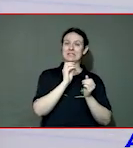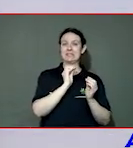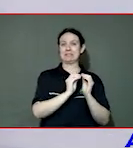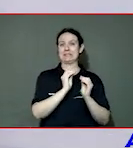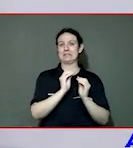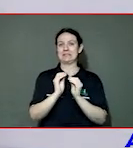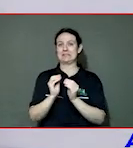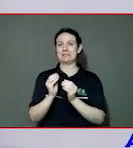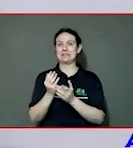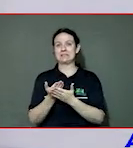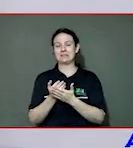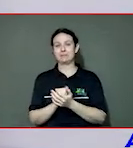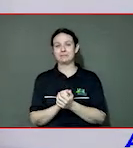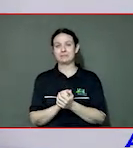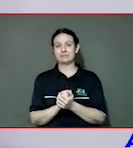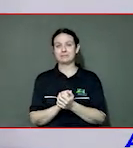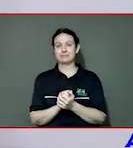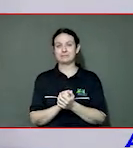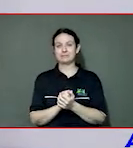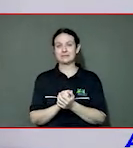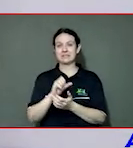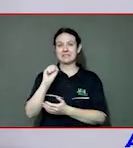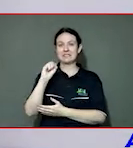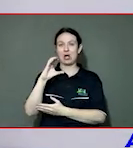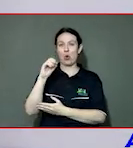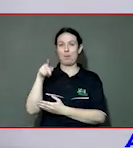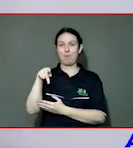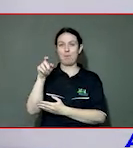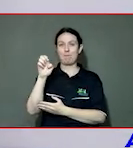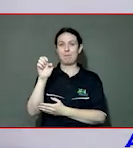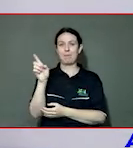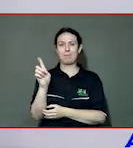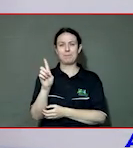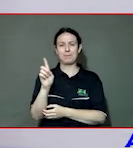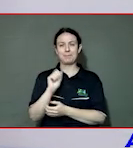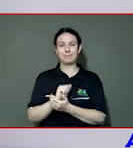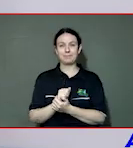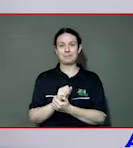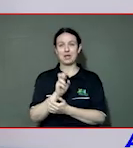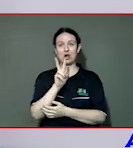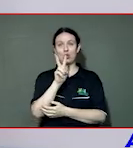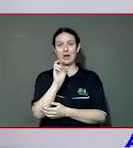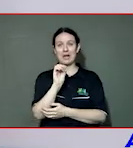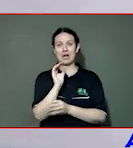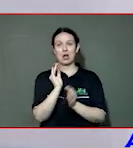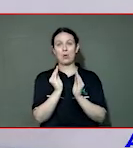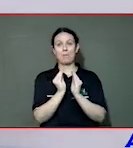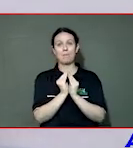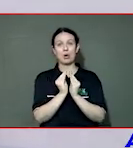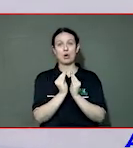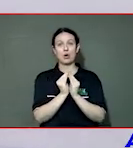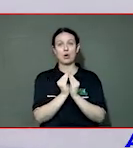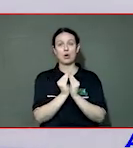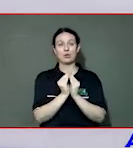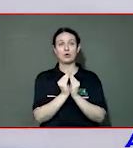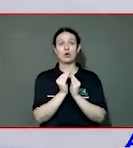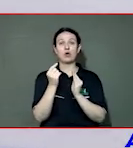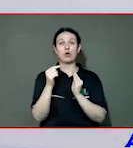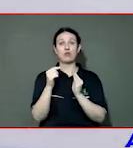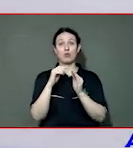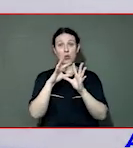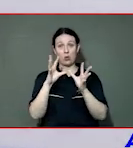if you look at your scope of work, more or less 20 marks for each of